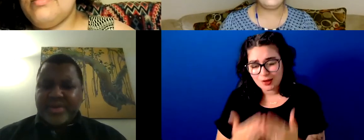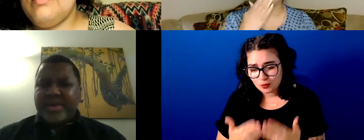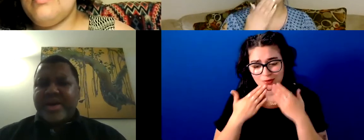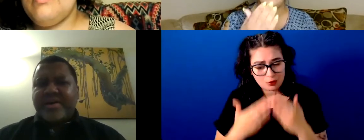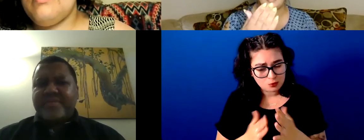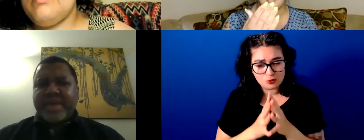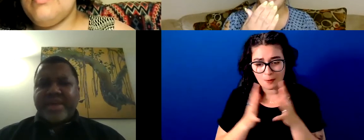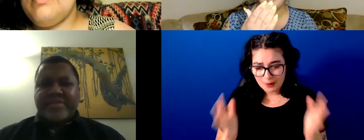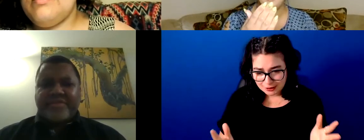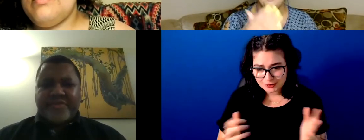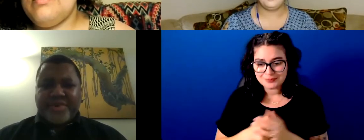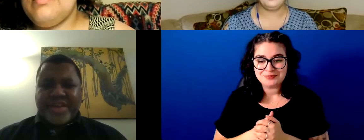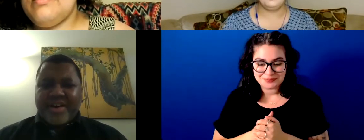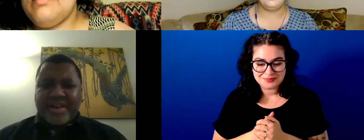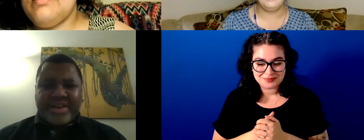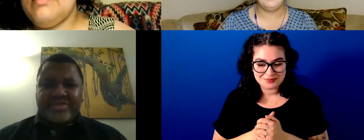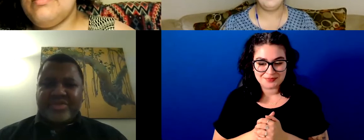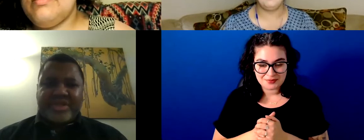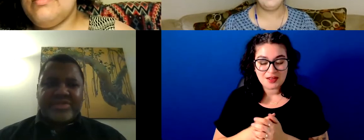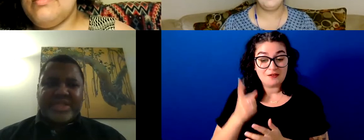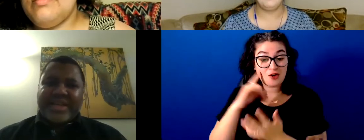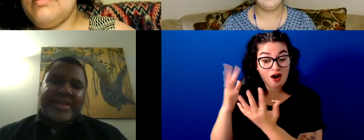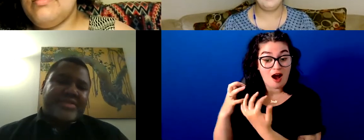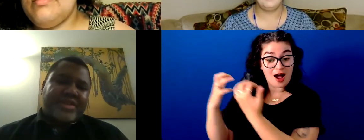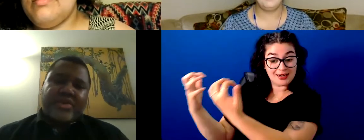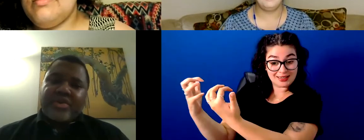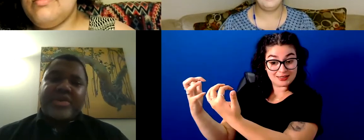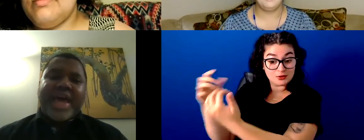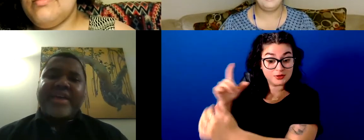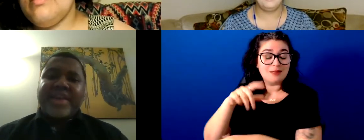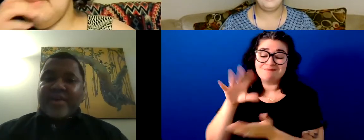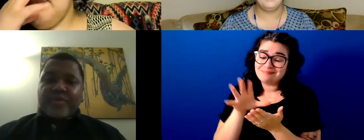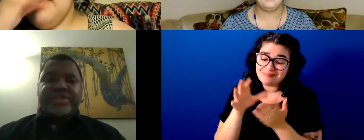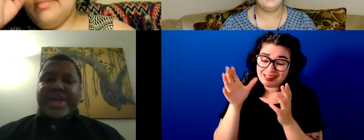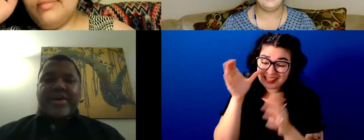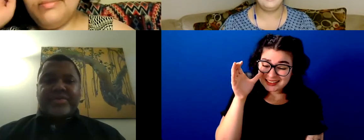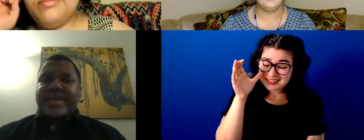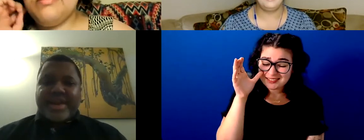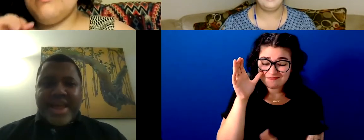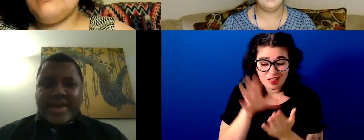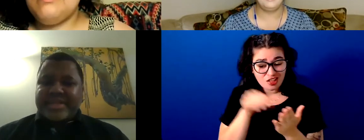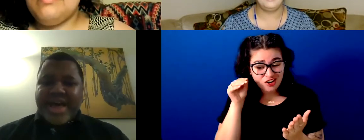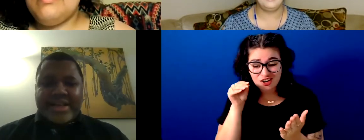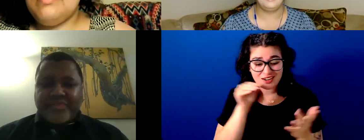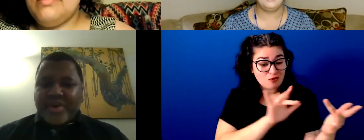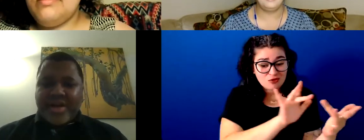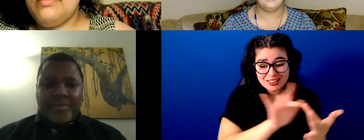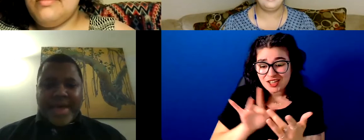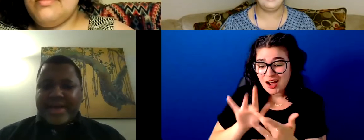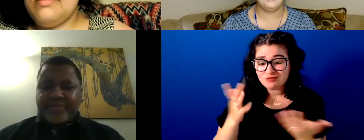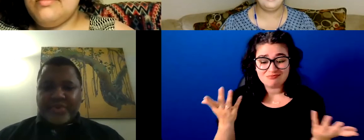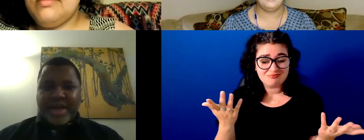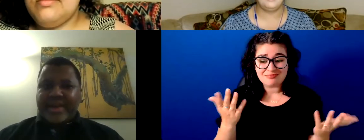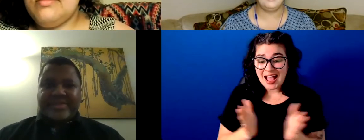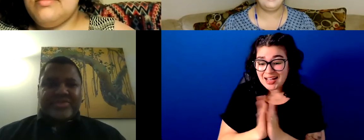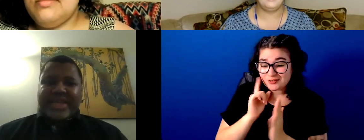you. And for the audience, just listen, learn, and reach out, connect, ask for help,